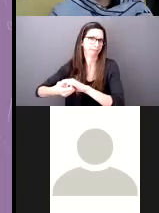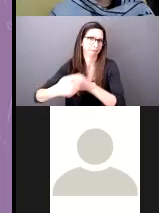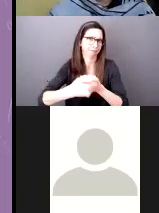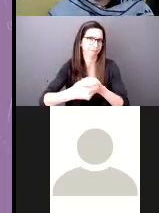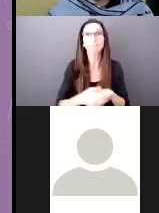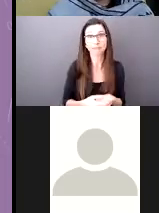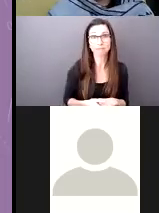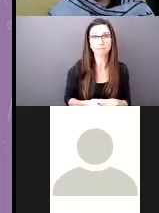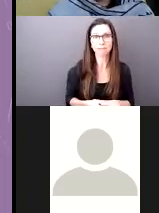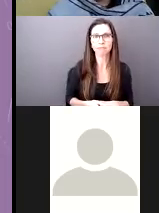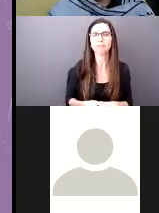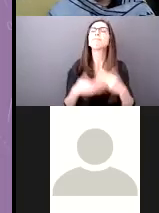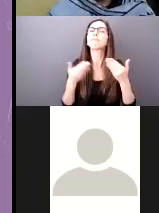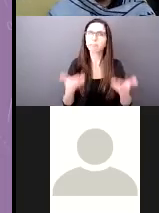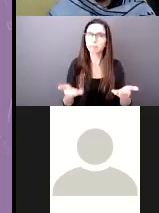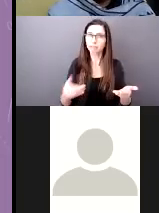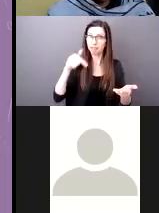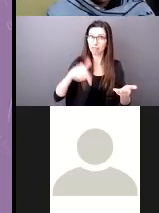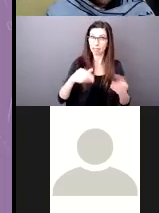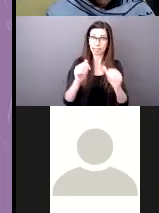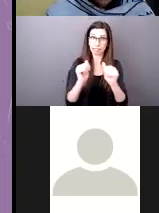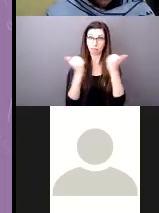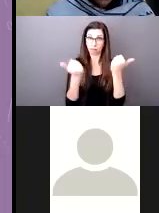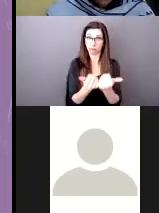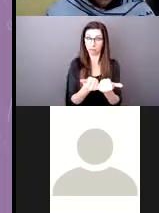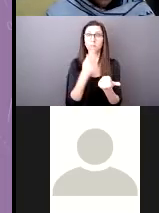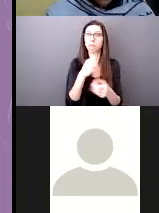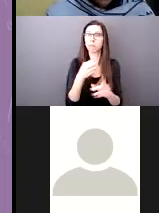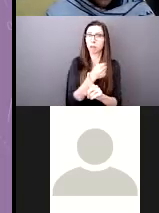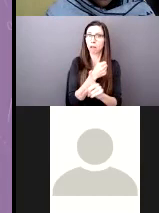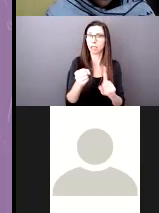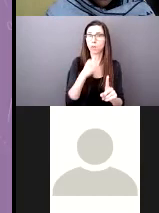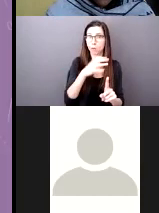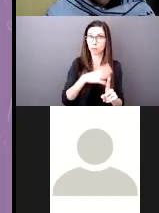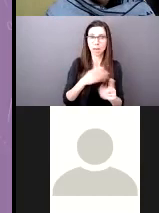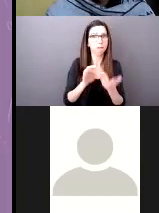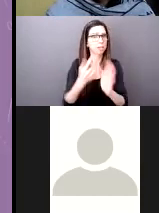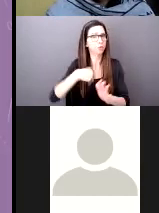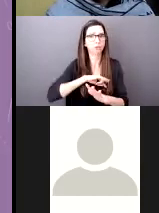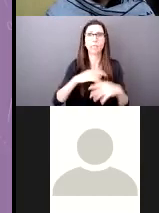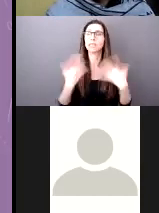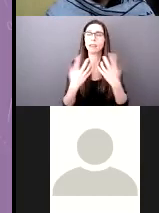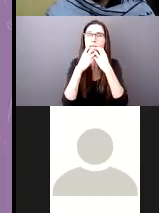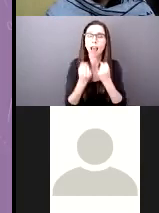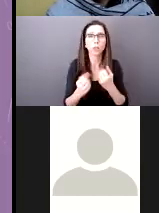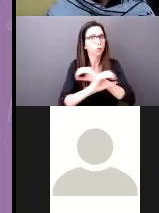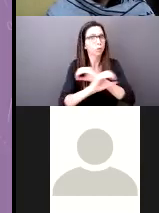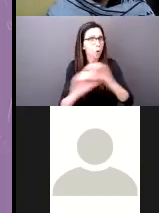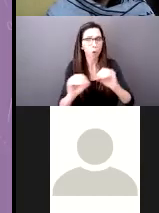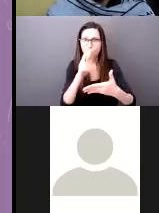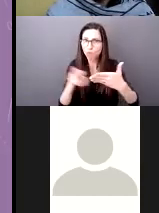Now, the Assaulted Women's Helpline works from an anti-racist and anti-oppression approach